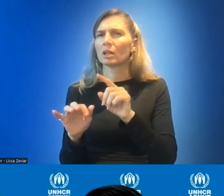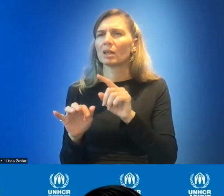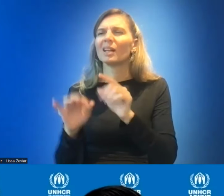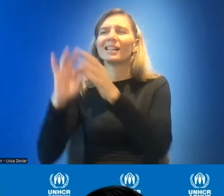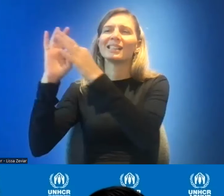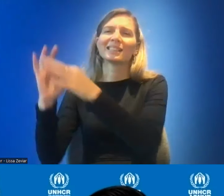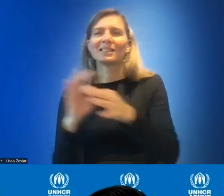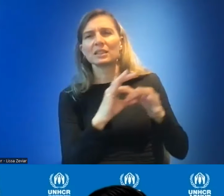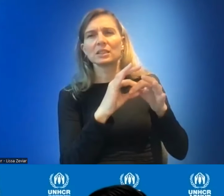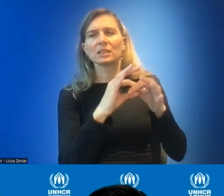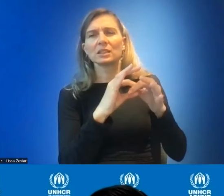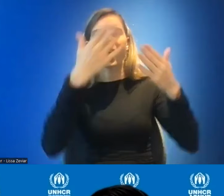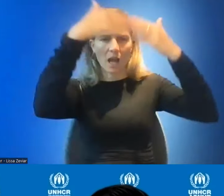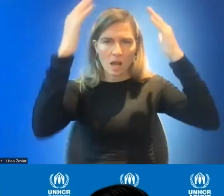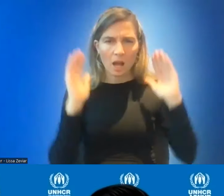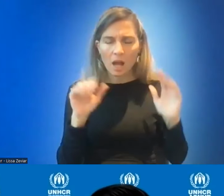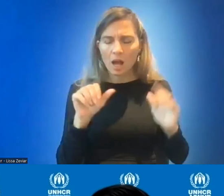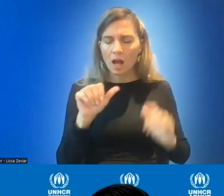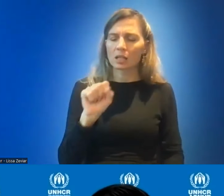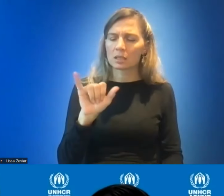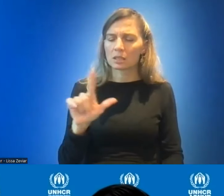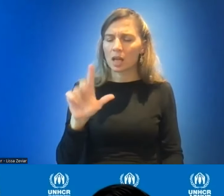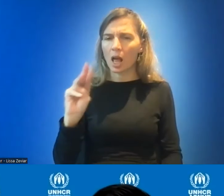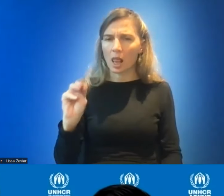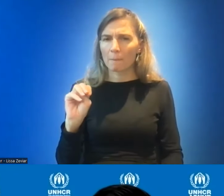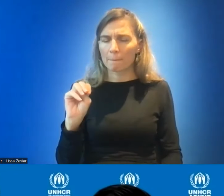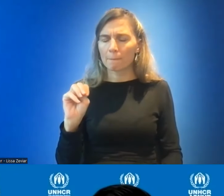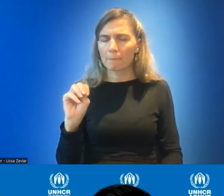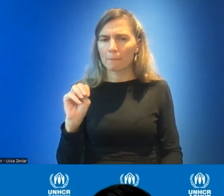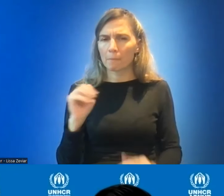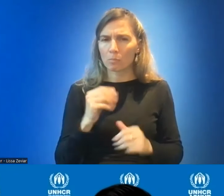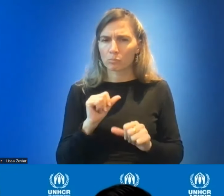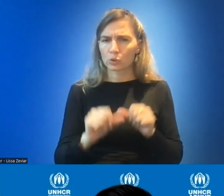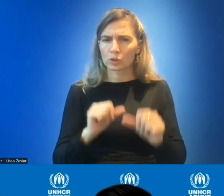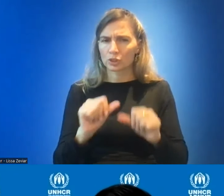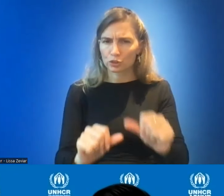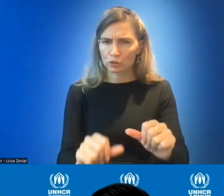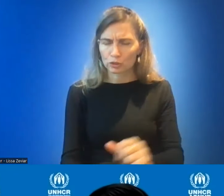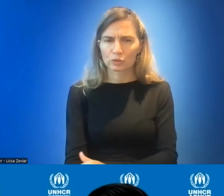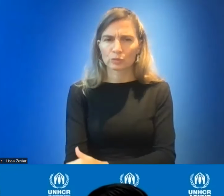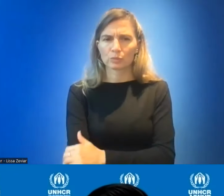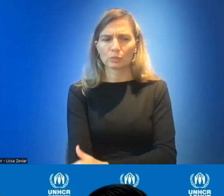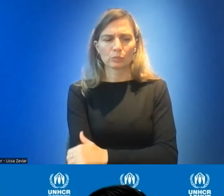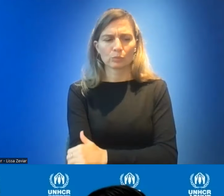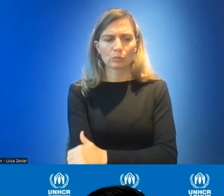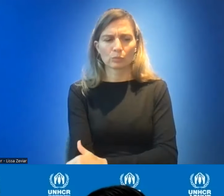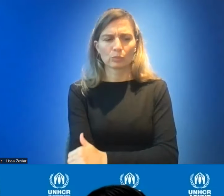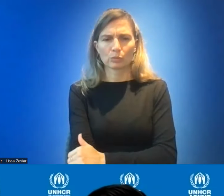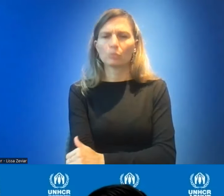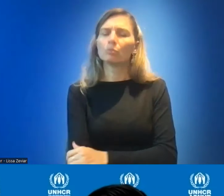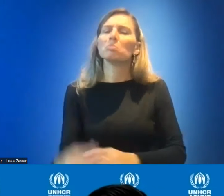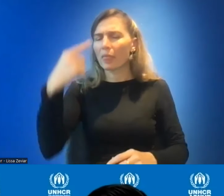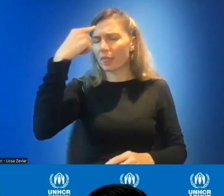I think I will read it in any case. I think it will be addressed in the webinar taking place